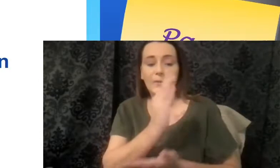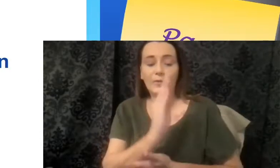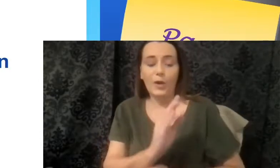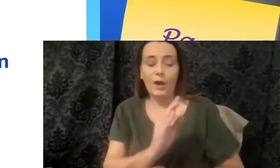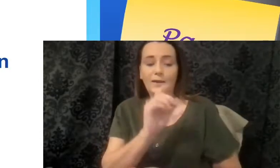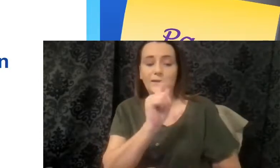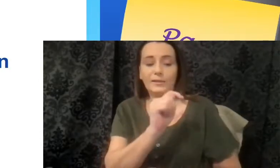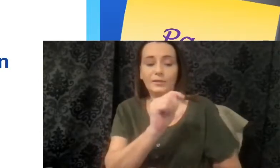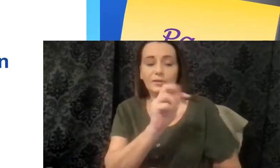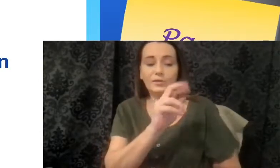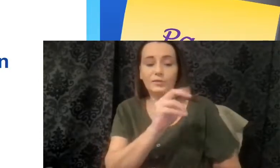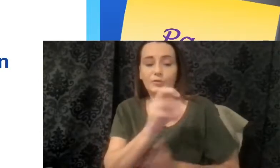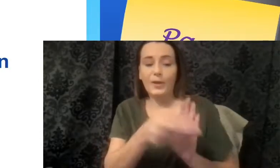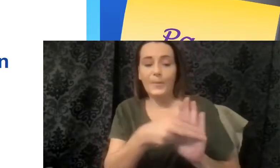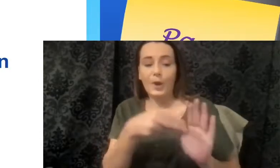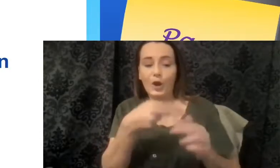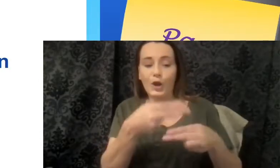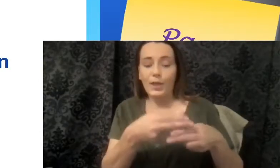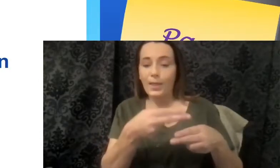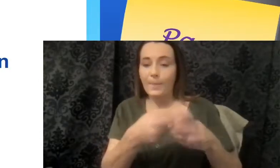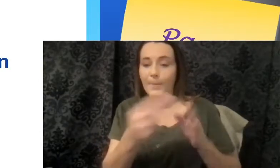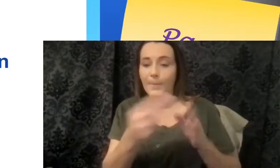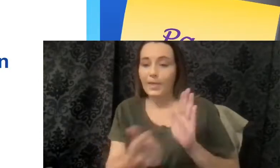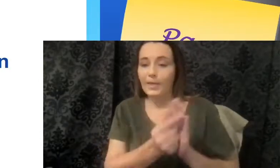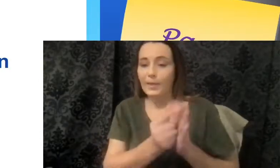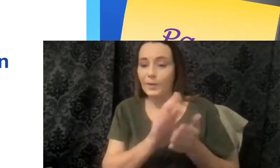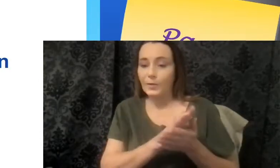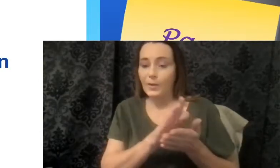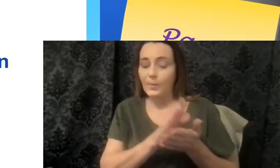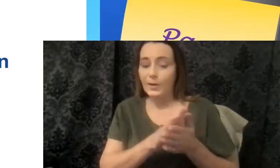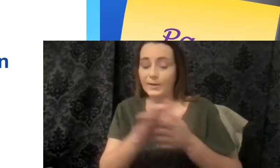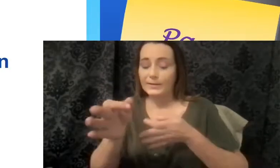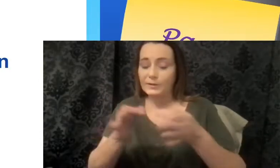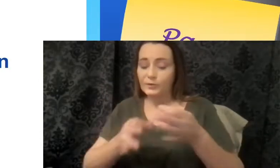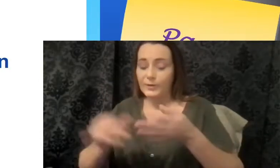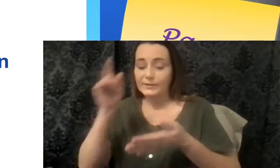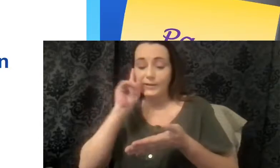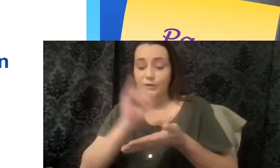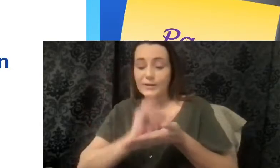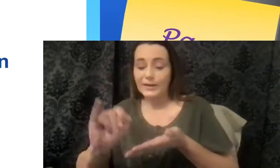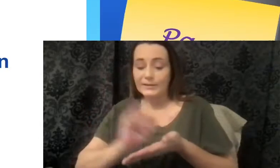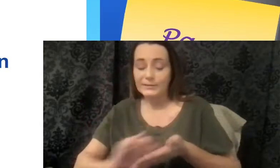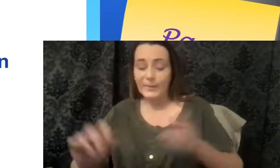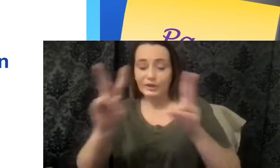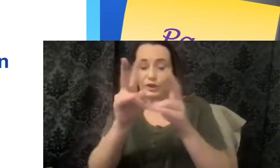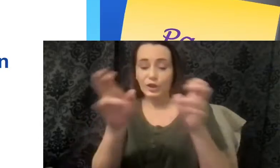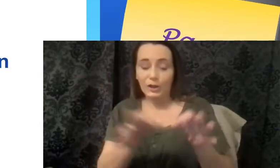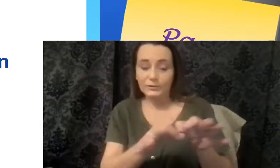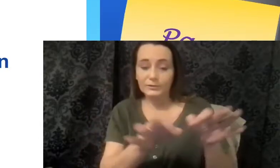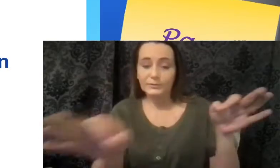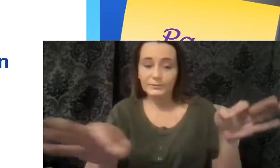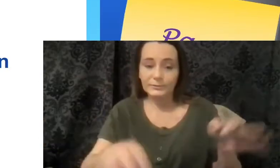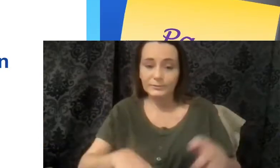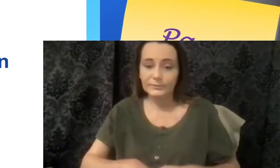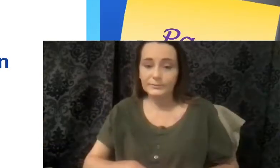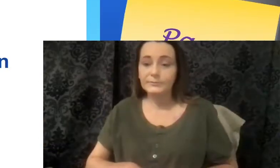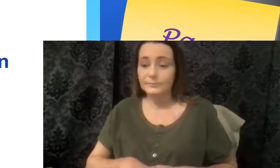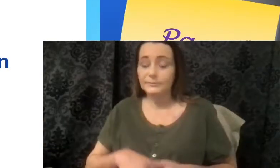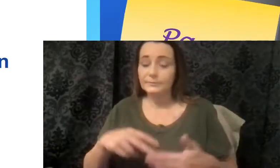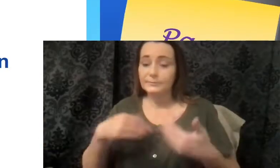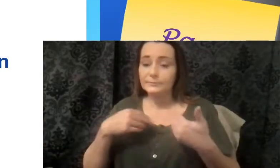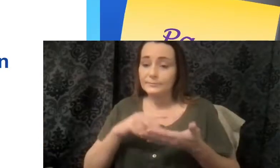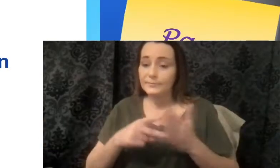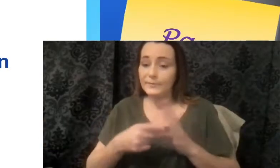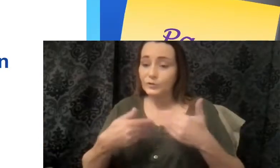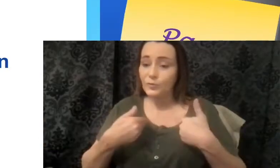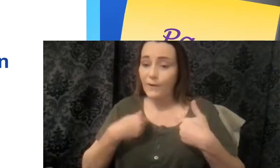Okay, so it's a legal document and it describes. There's an inspection clause in there. Okay, we actually had an inspection of norms.